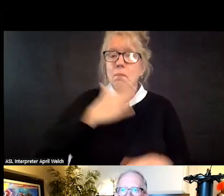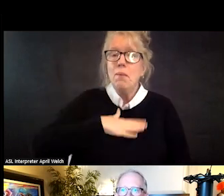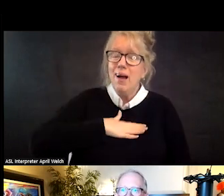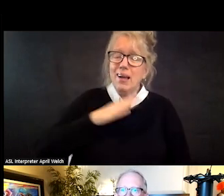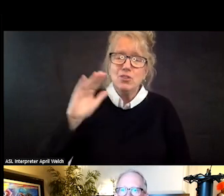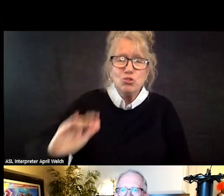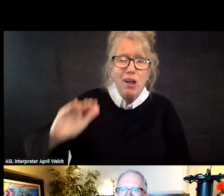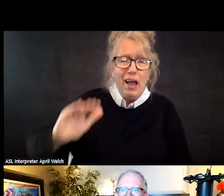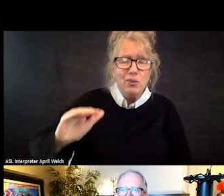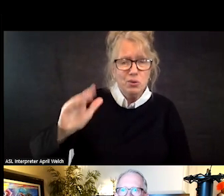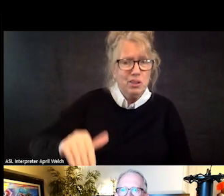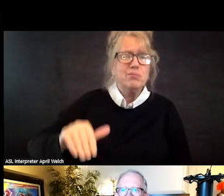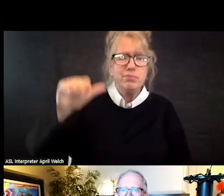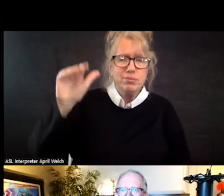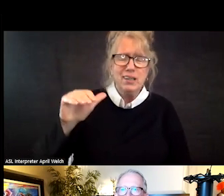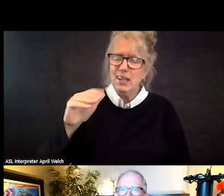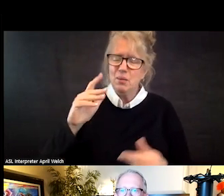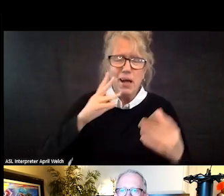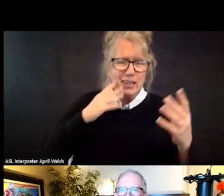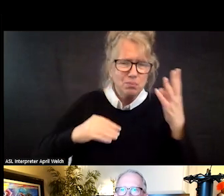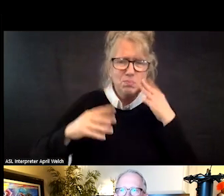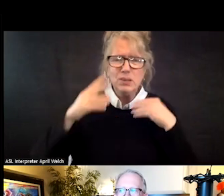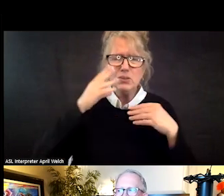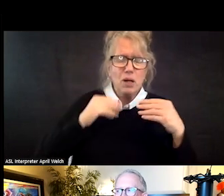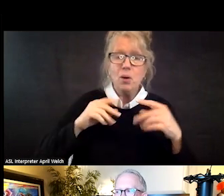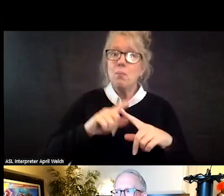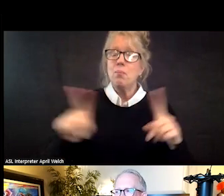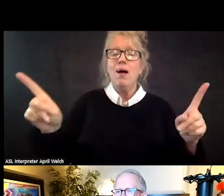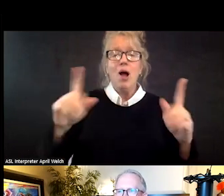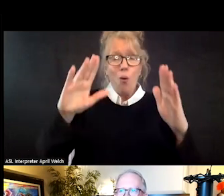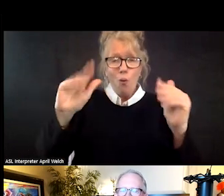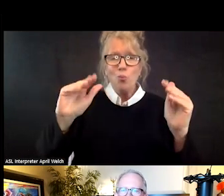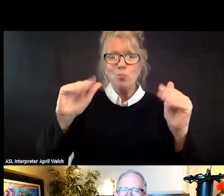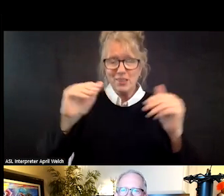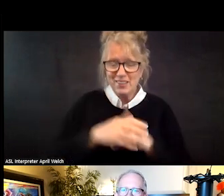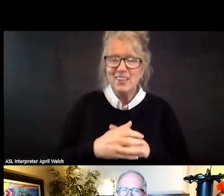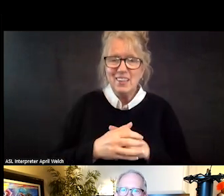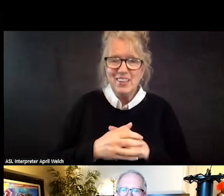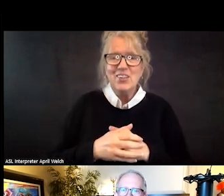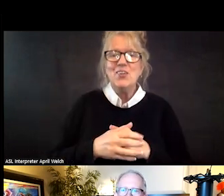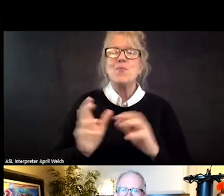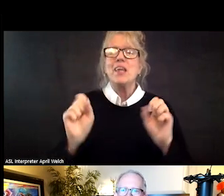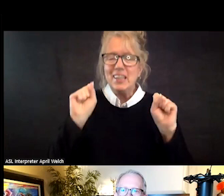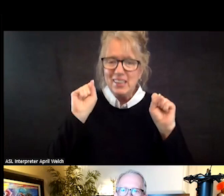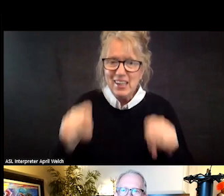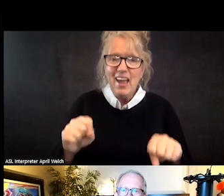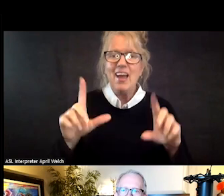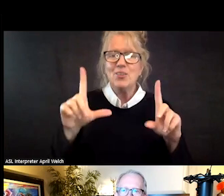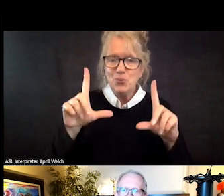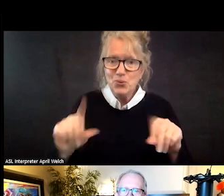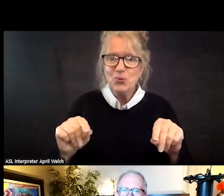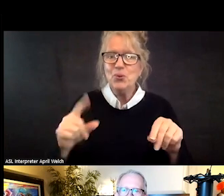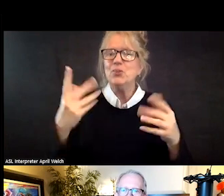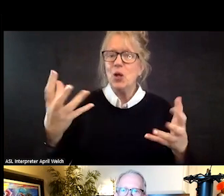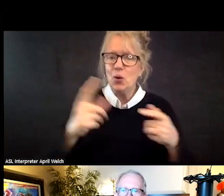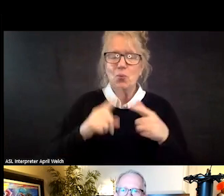was, and a lot of things that I've been through, but about the hope and the can-do spirit that I want to encourage anyone who's been